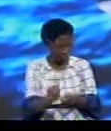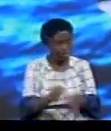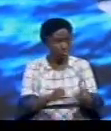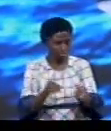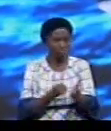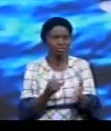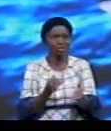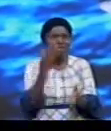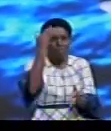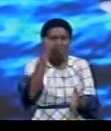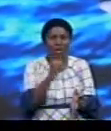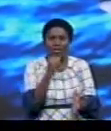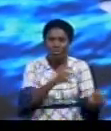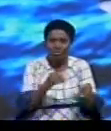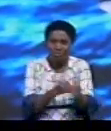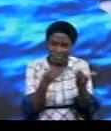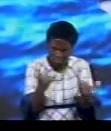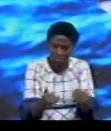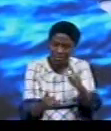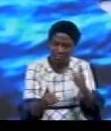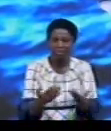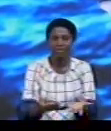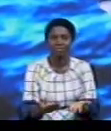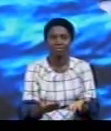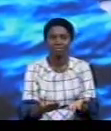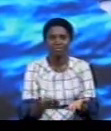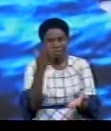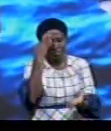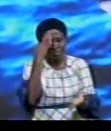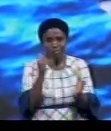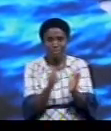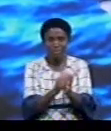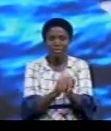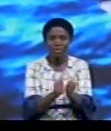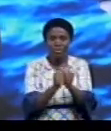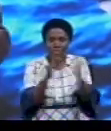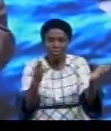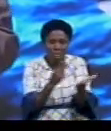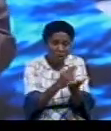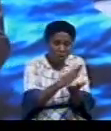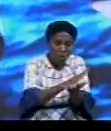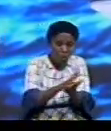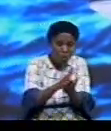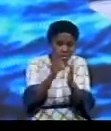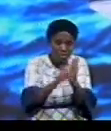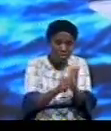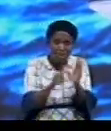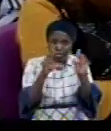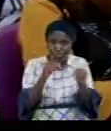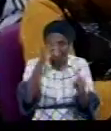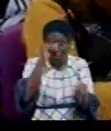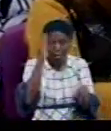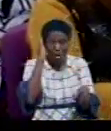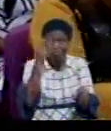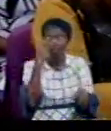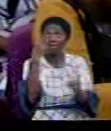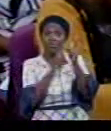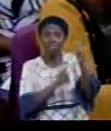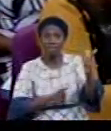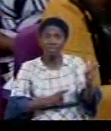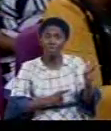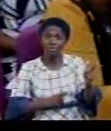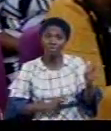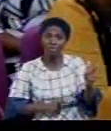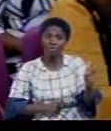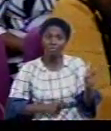without holiness no man shall see the Lord, why are we delaying? Why are we delaying in, you know, doubting